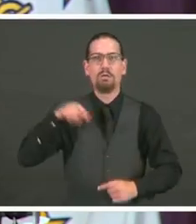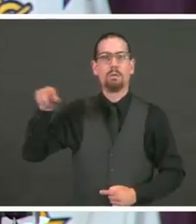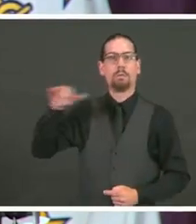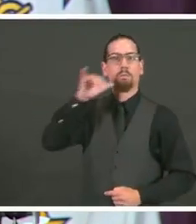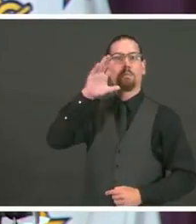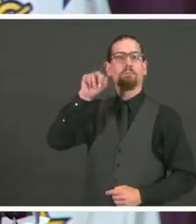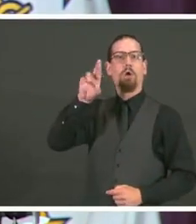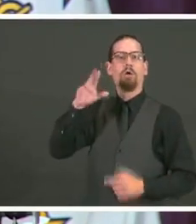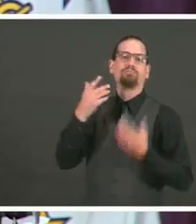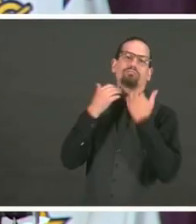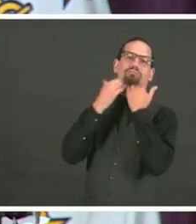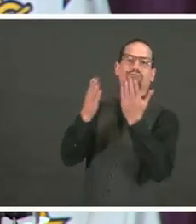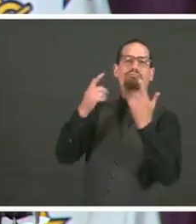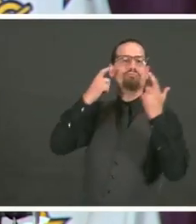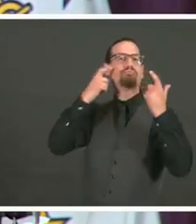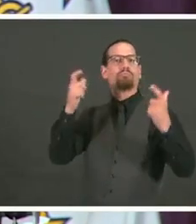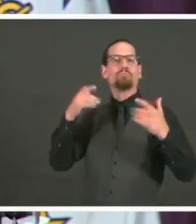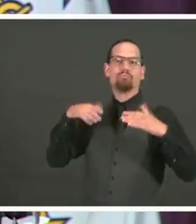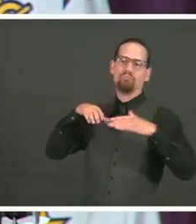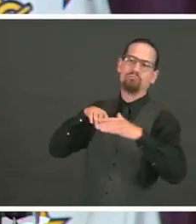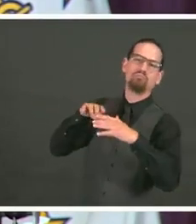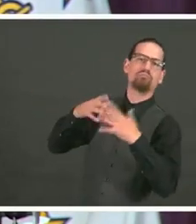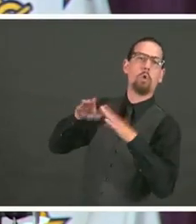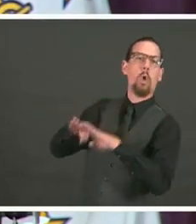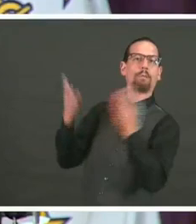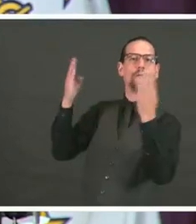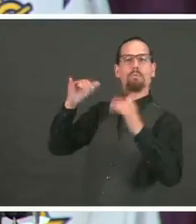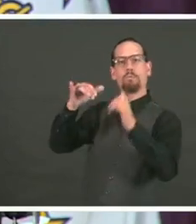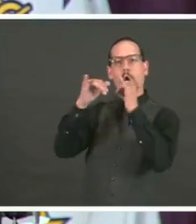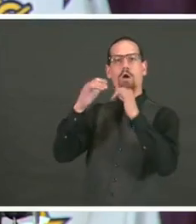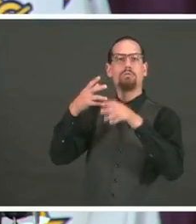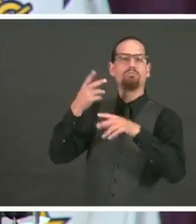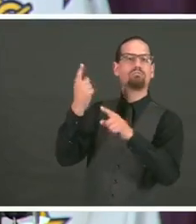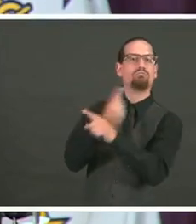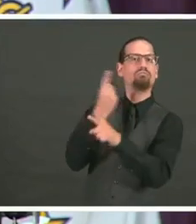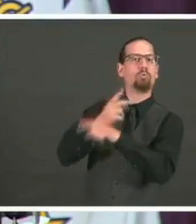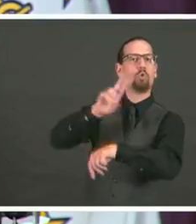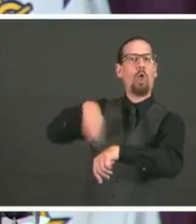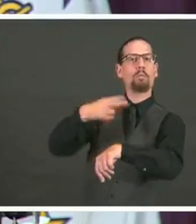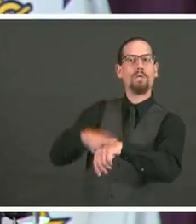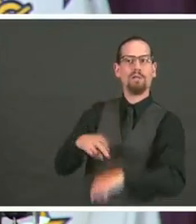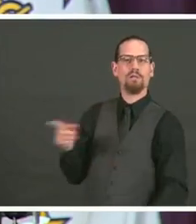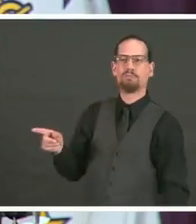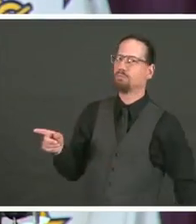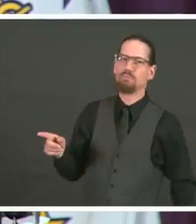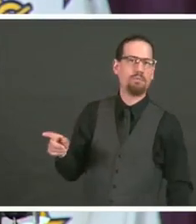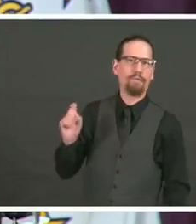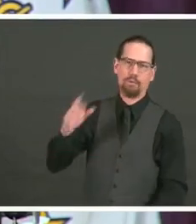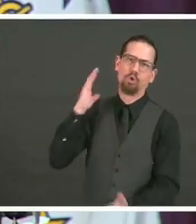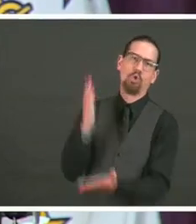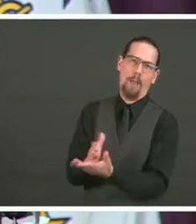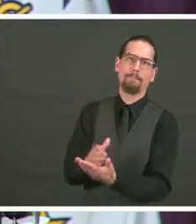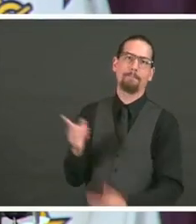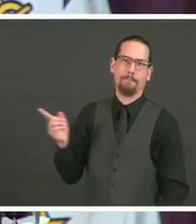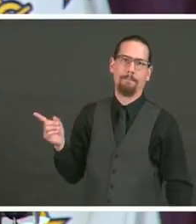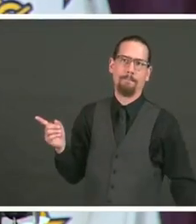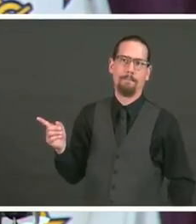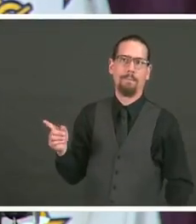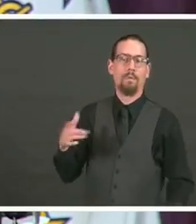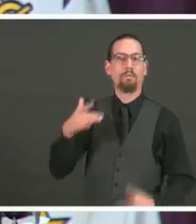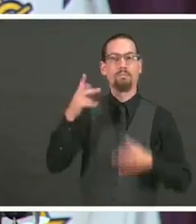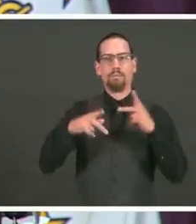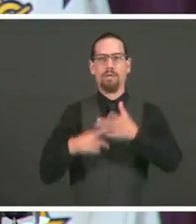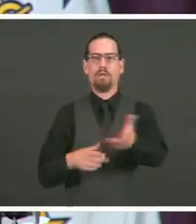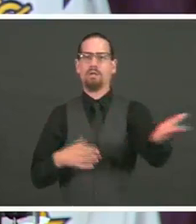in, we have a problem, and we need to get it under control. So there are many voices